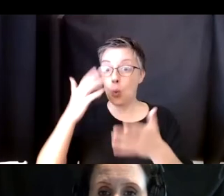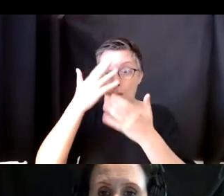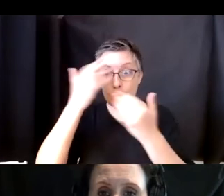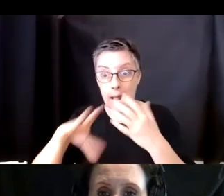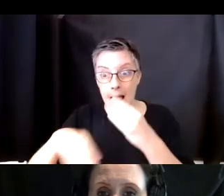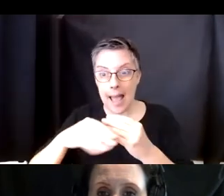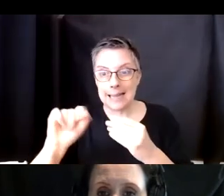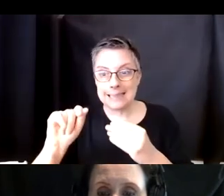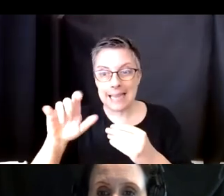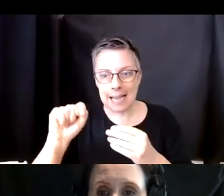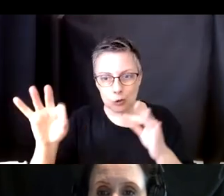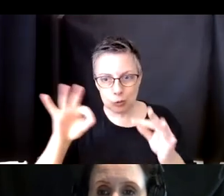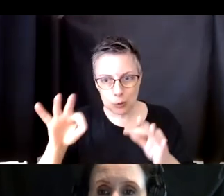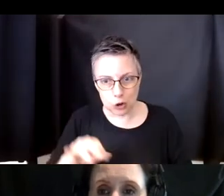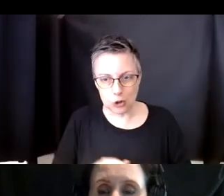descriptions